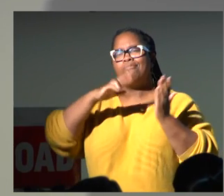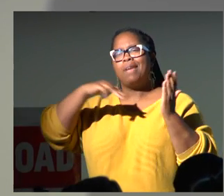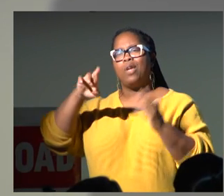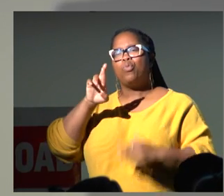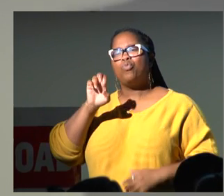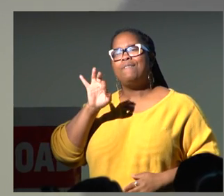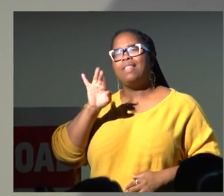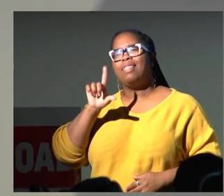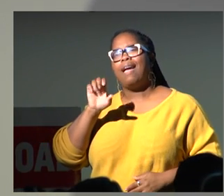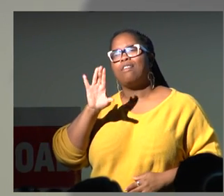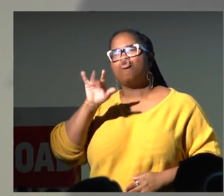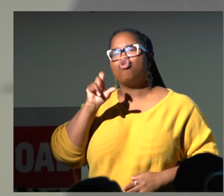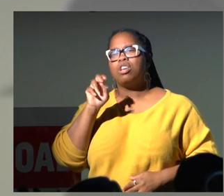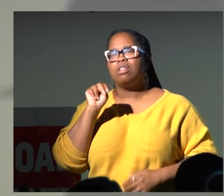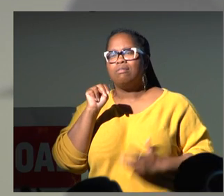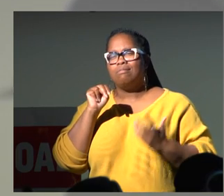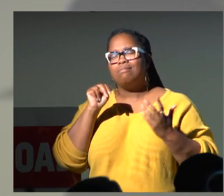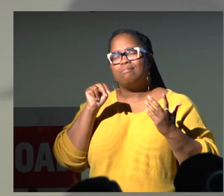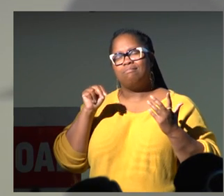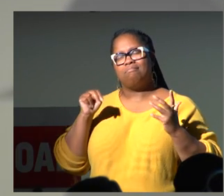people.